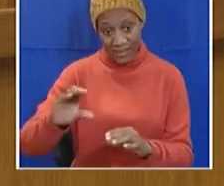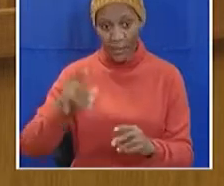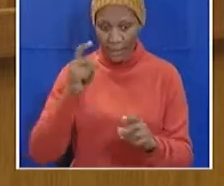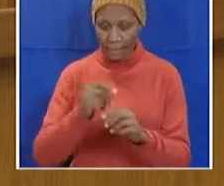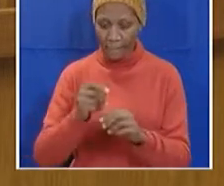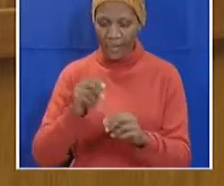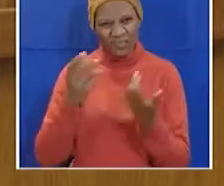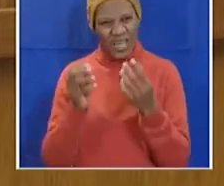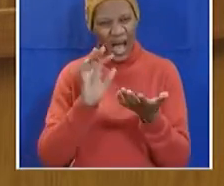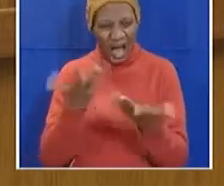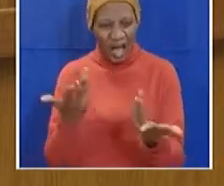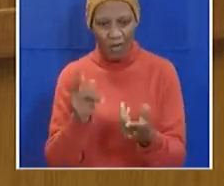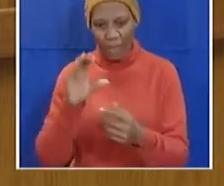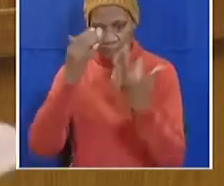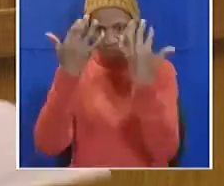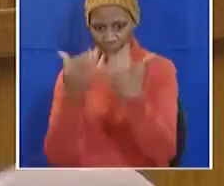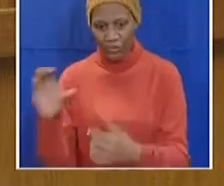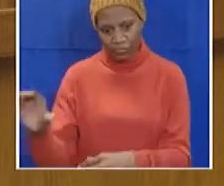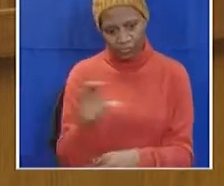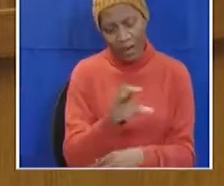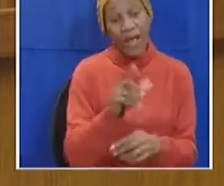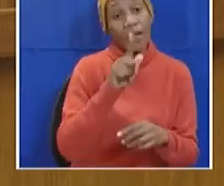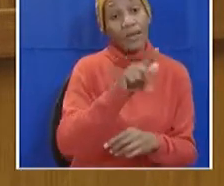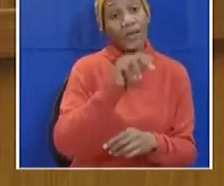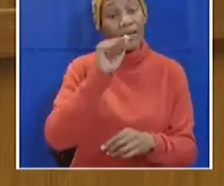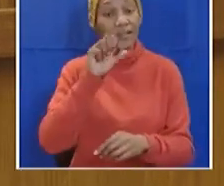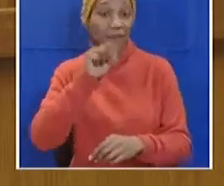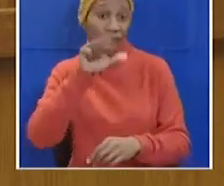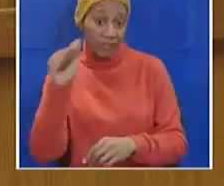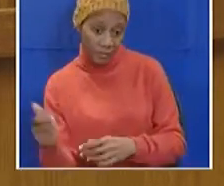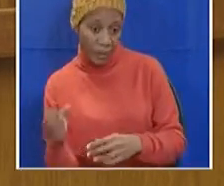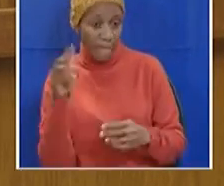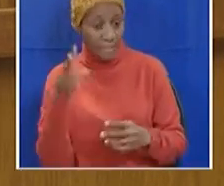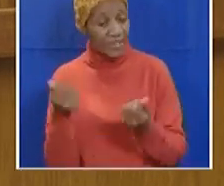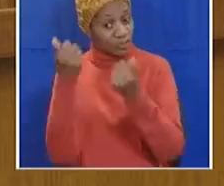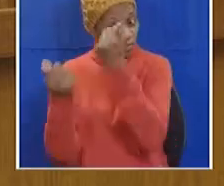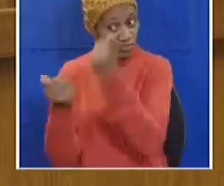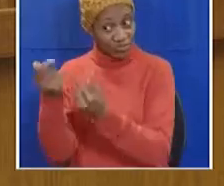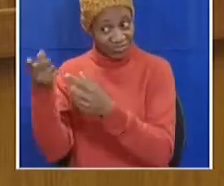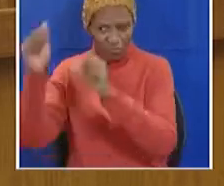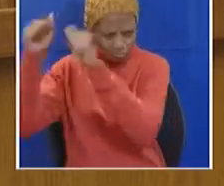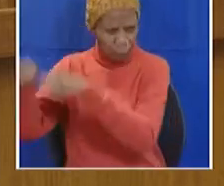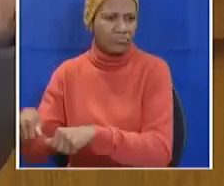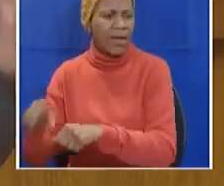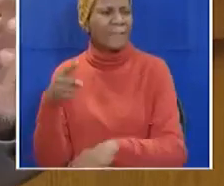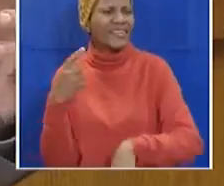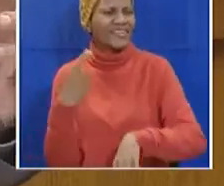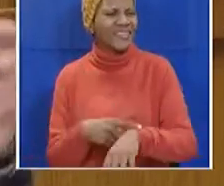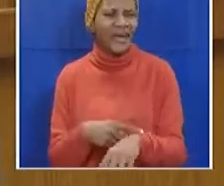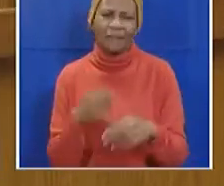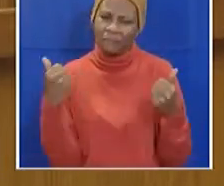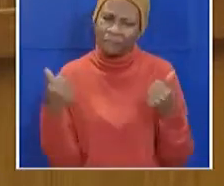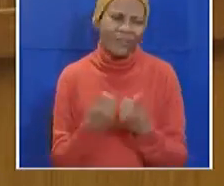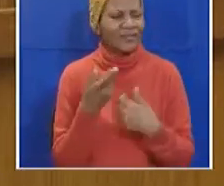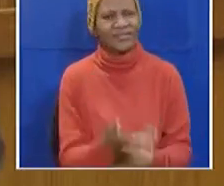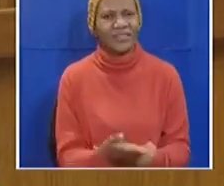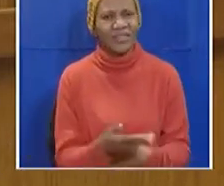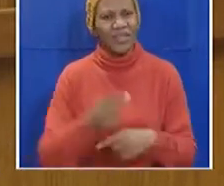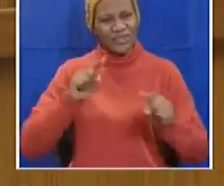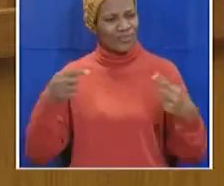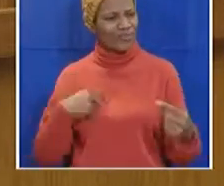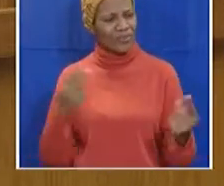The Justice Committee agreed on that provision, but due to time constraints, we were unable as the Justice Committee to approach